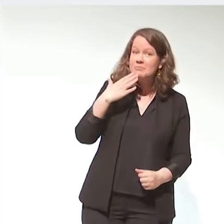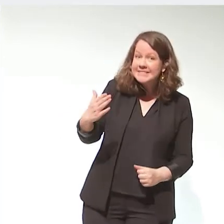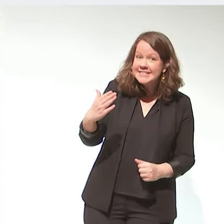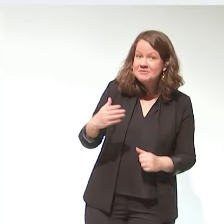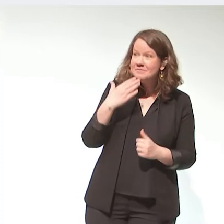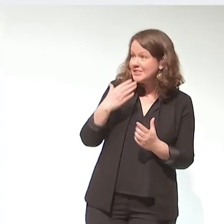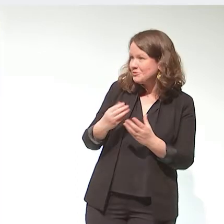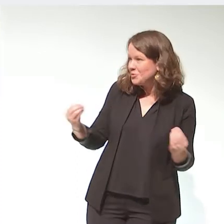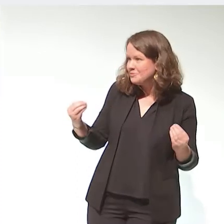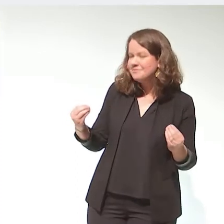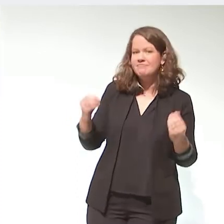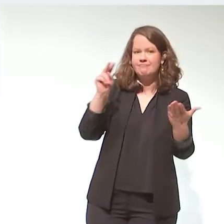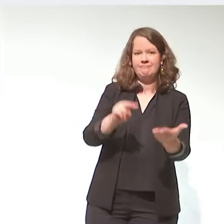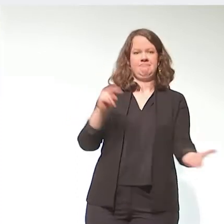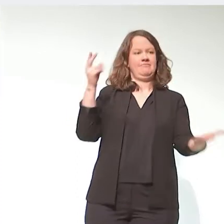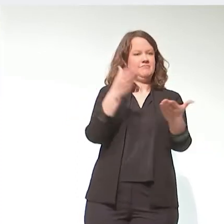Thank you.